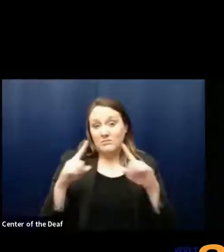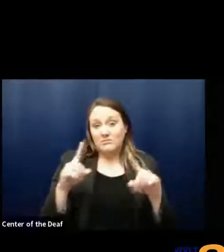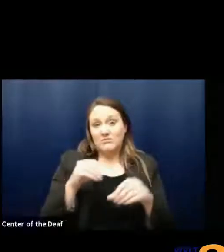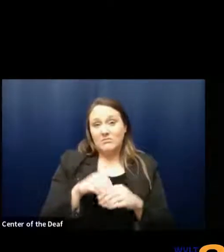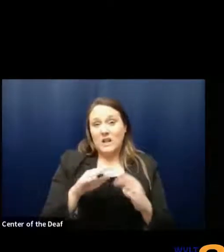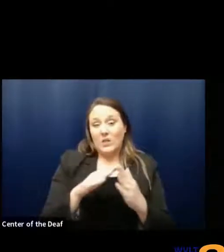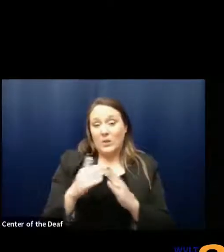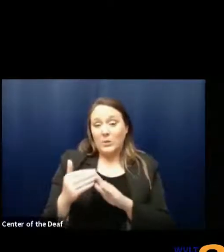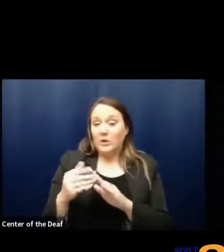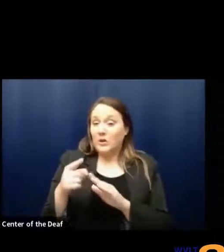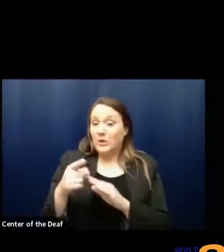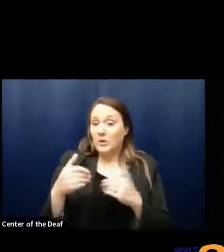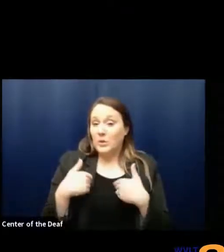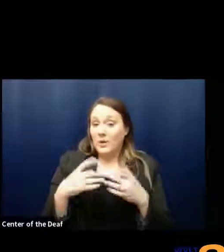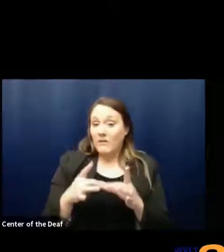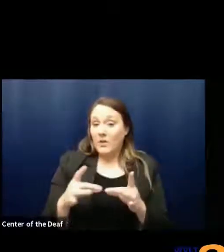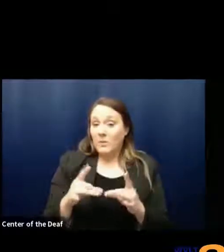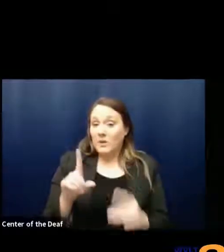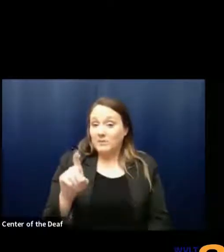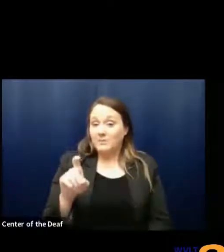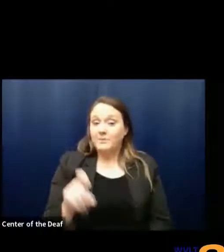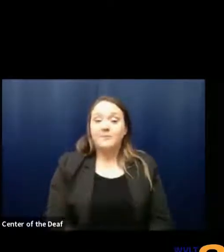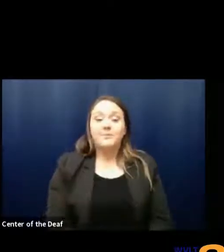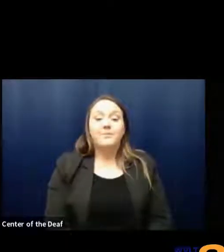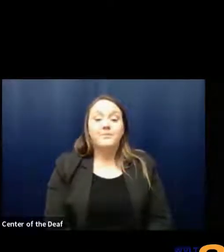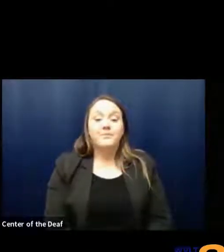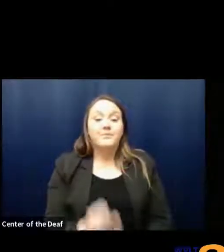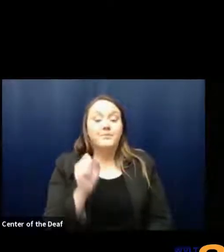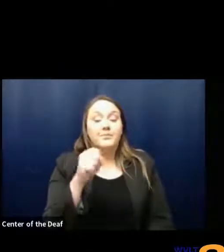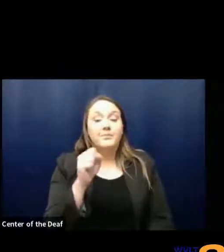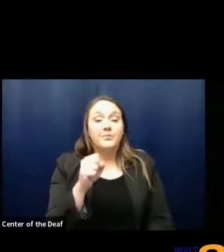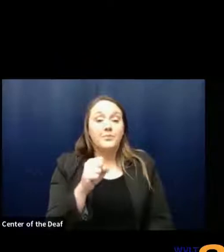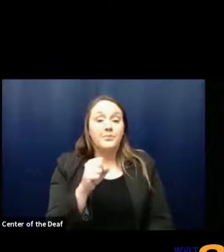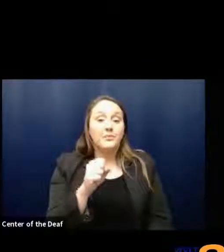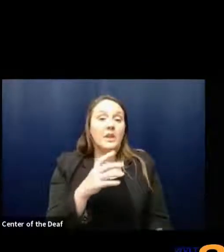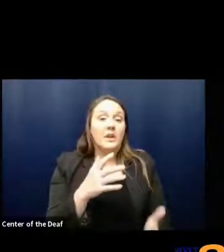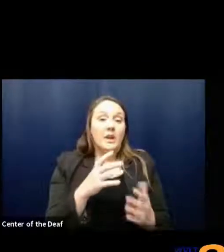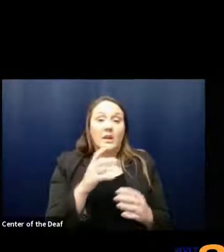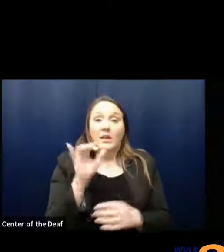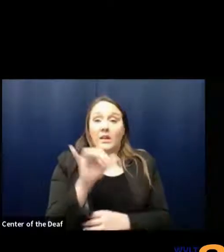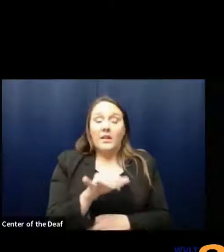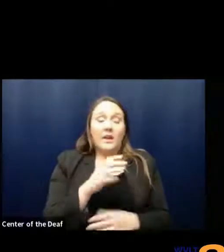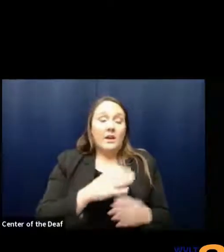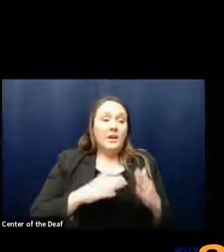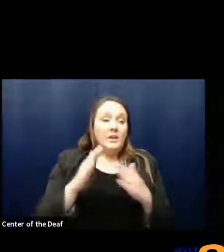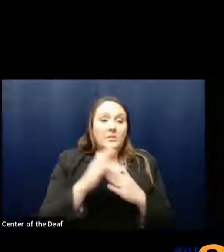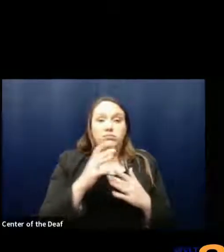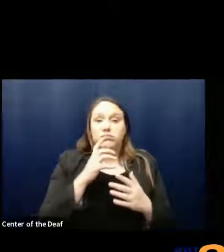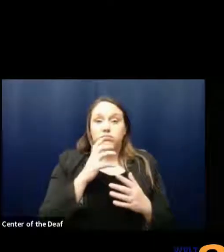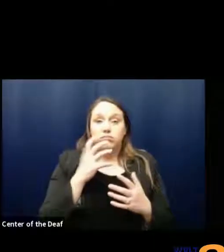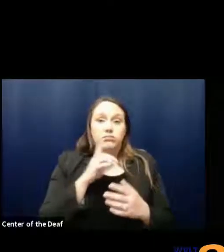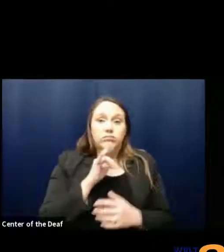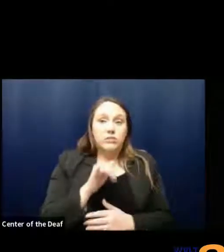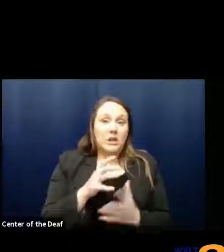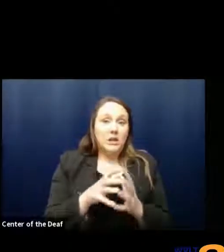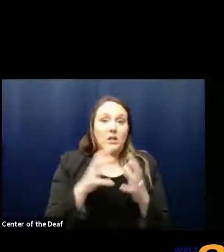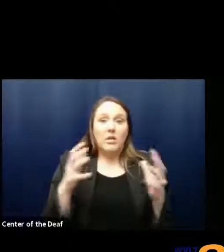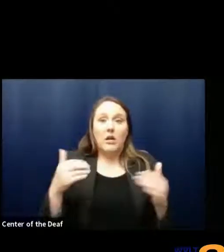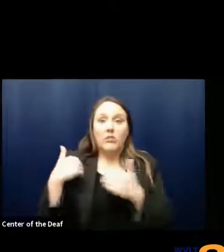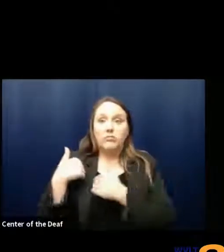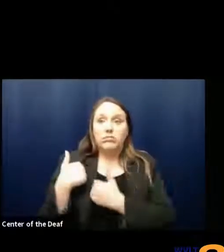Do you have any comment on this? Yeah, I mean, this is going to be a massive undertaking and a massive process that we're going to be working